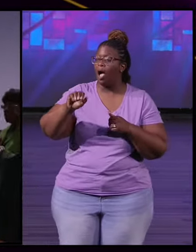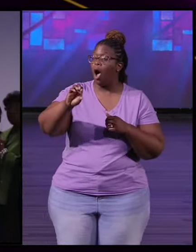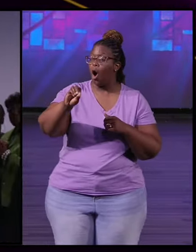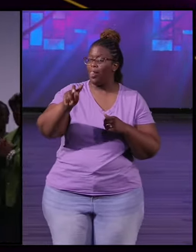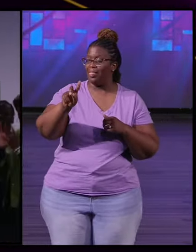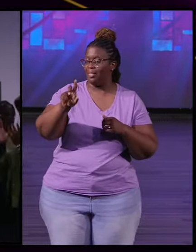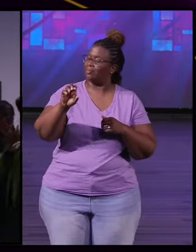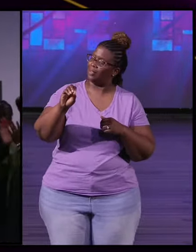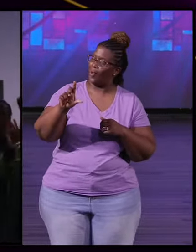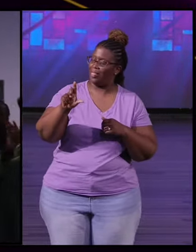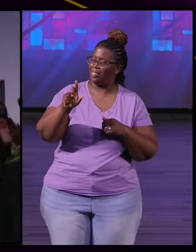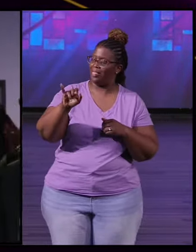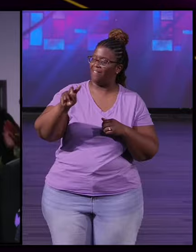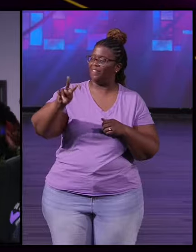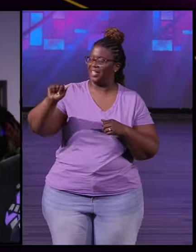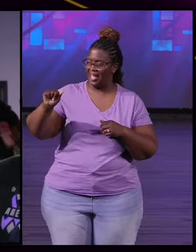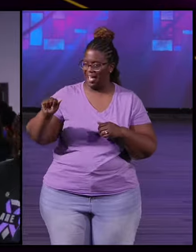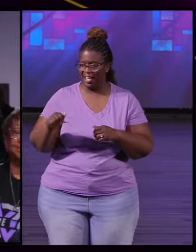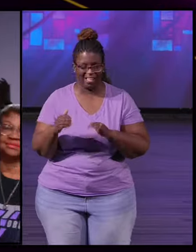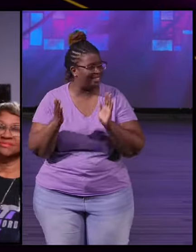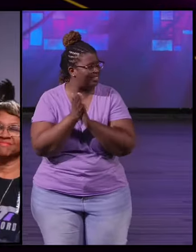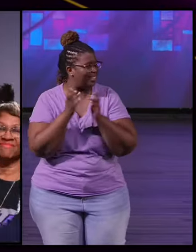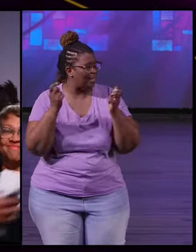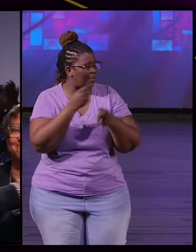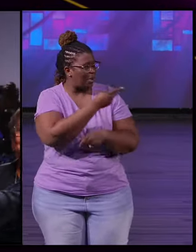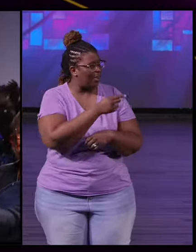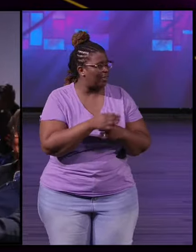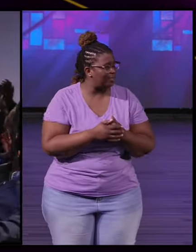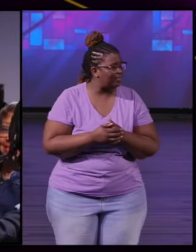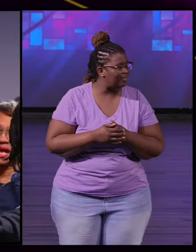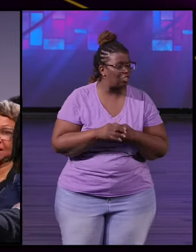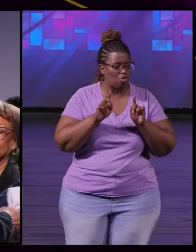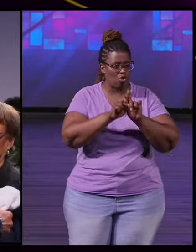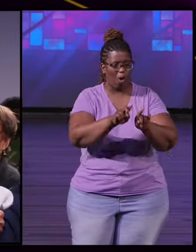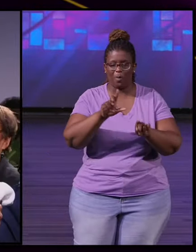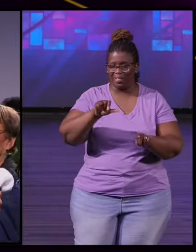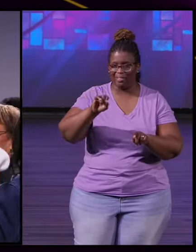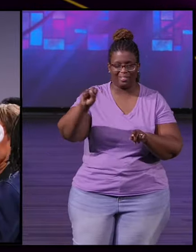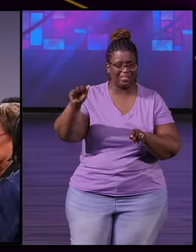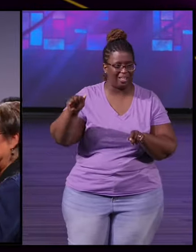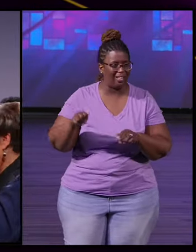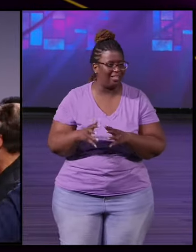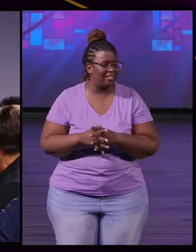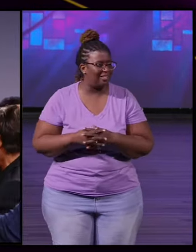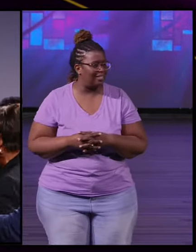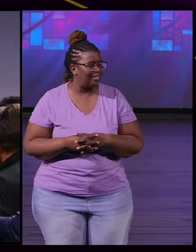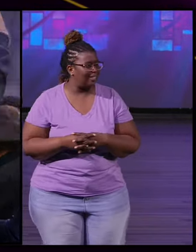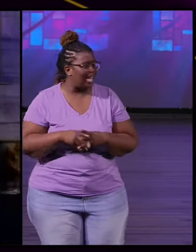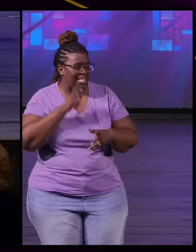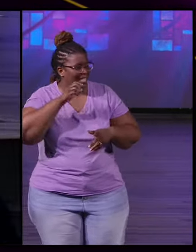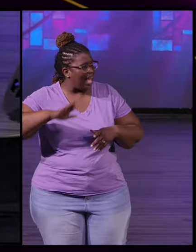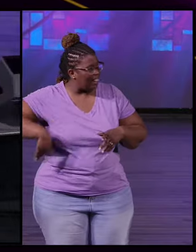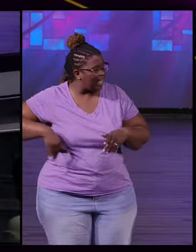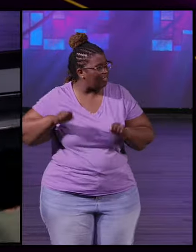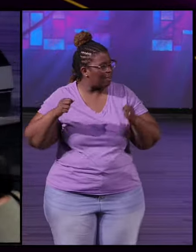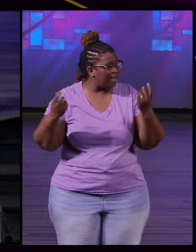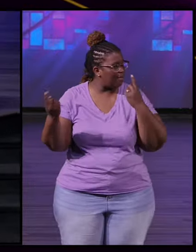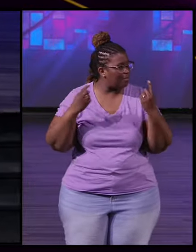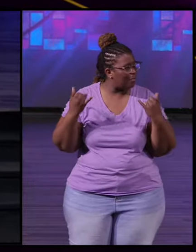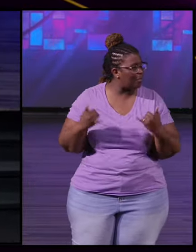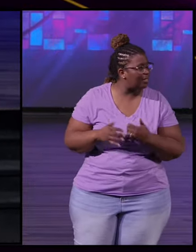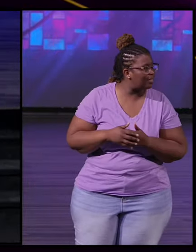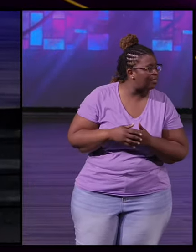Olivia. Come on, let's celebrate her. I want you to go with Lisa. Come on, it's not too late. You can come on, come on.